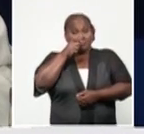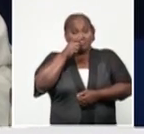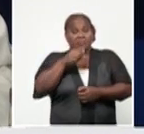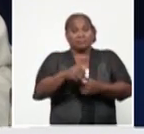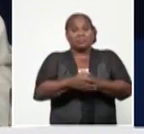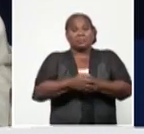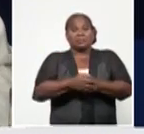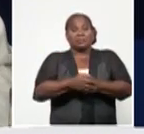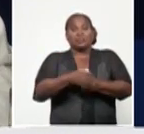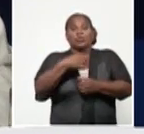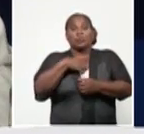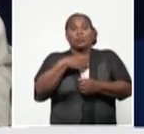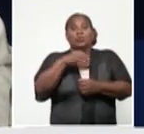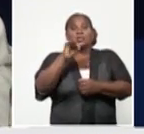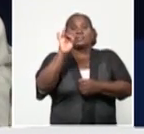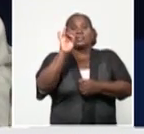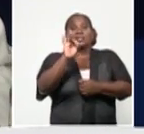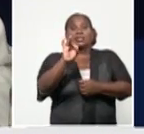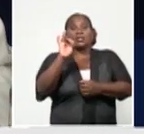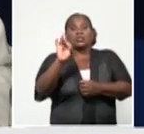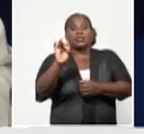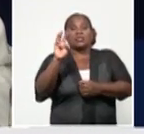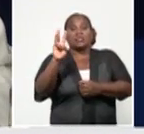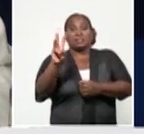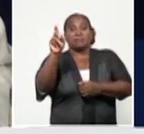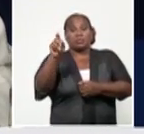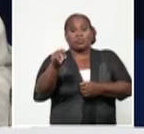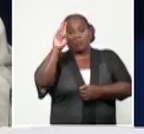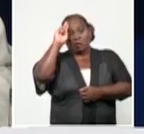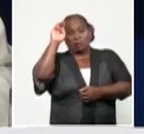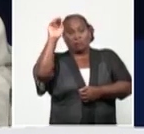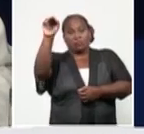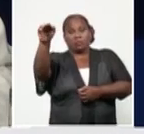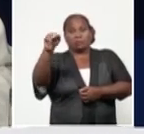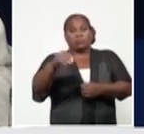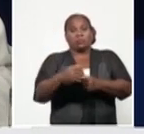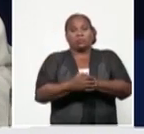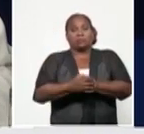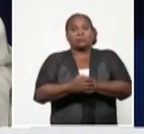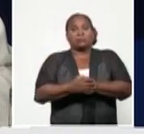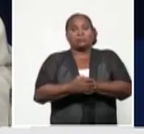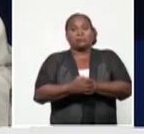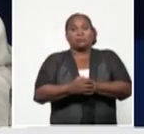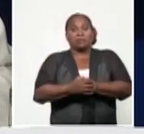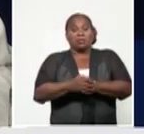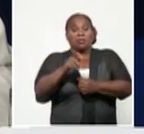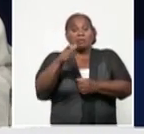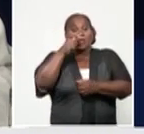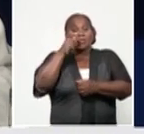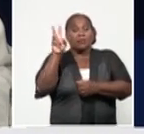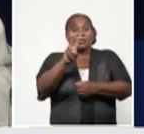in mind the number of confirmed cases, associated contacts, and suspected cases,